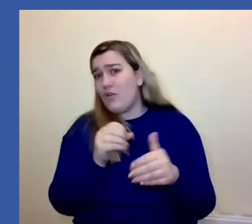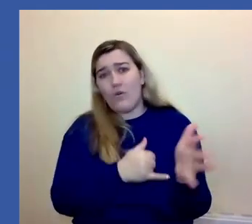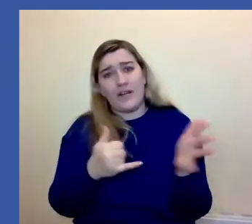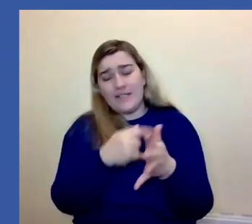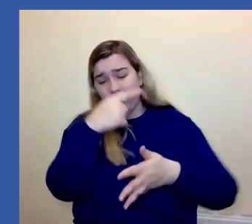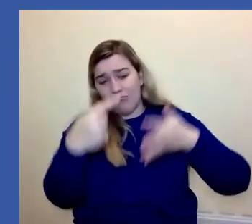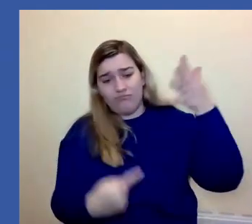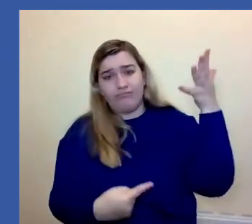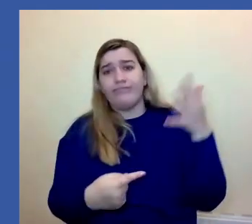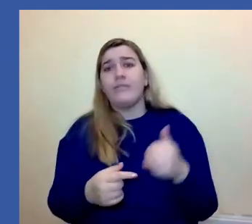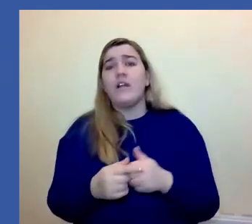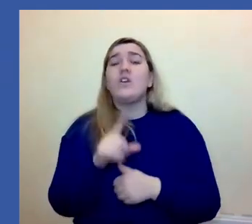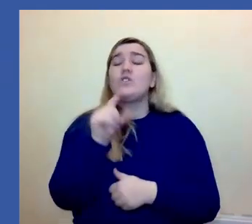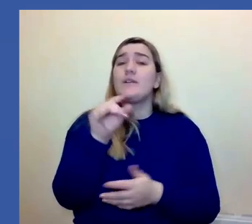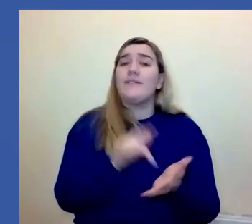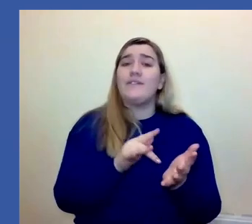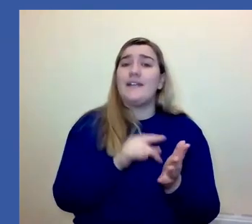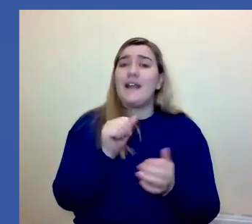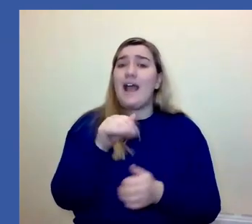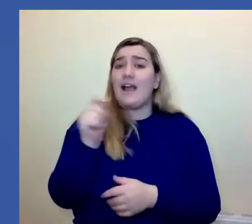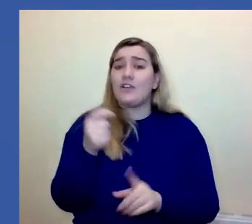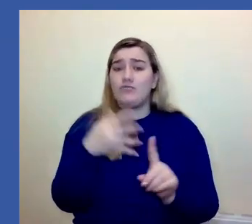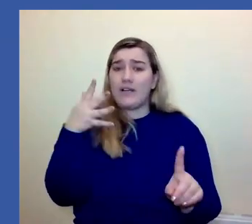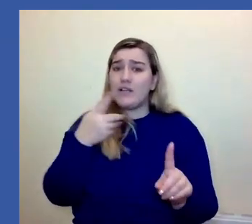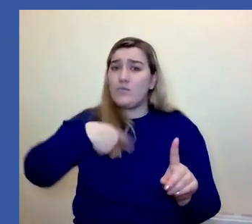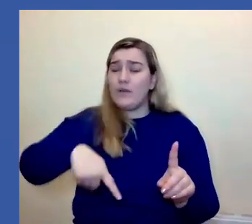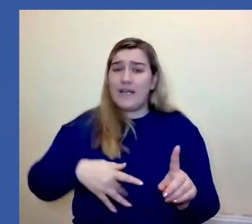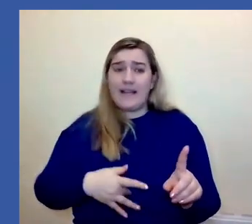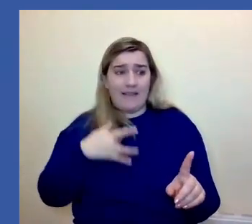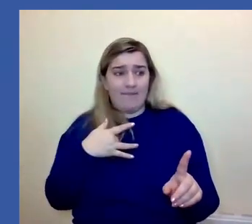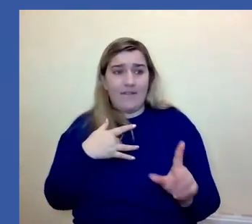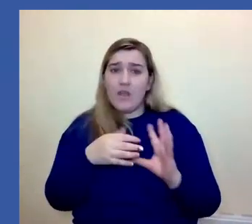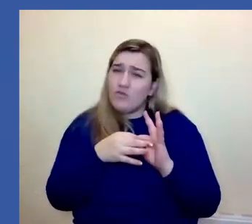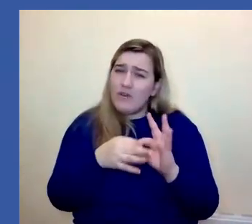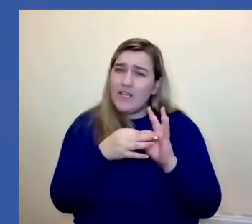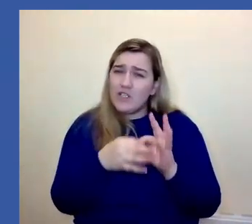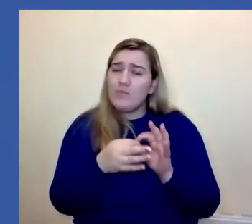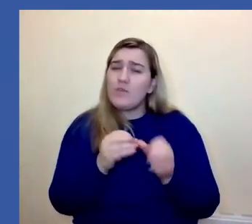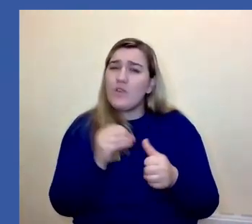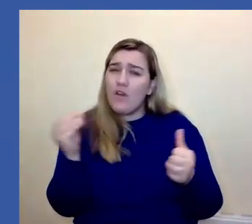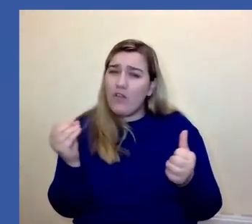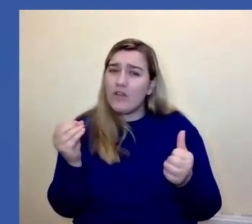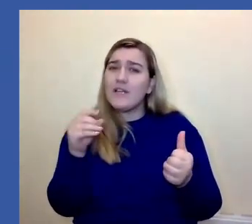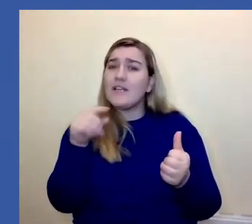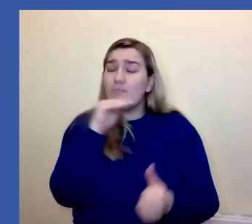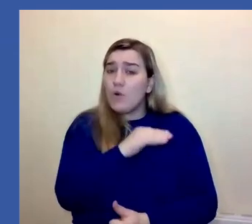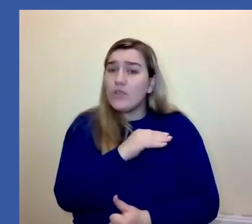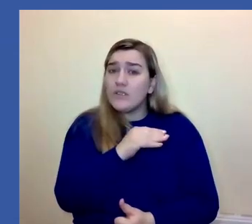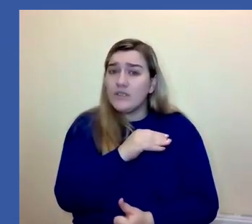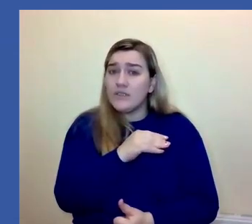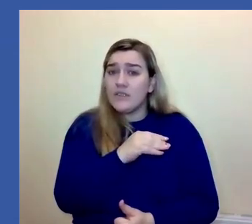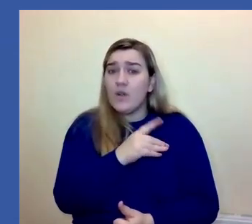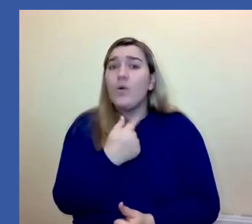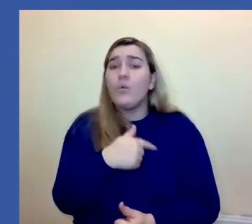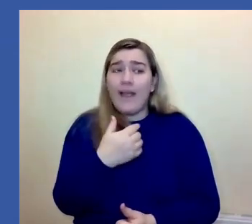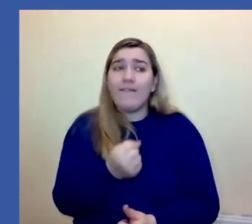The 2015 Act recognised that we exist in relationship with others. And it is essential, while it is essential that we take